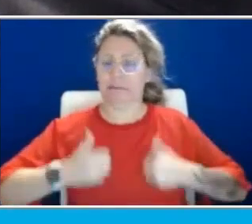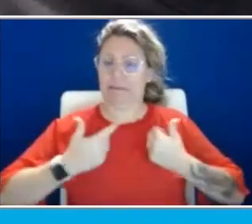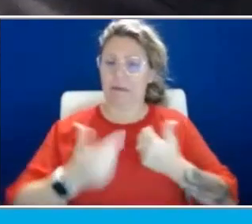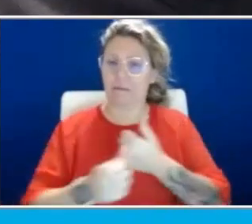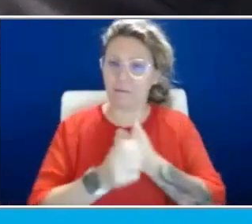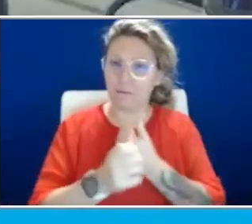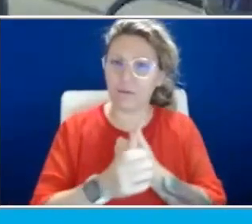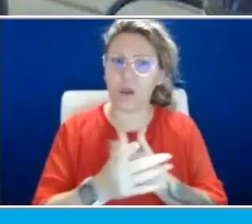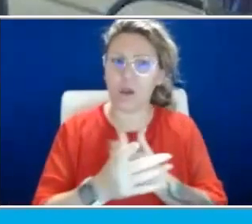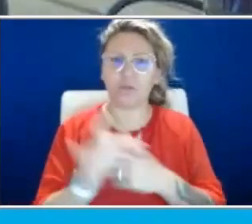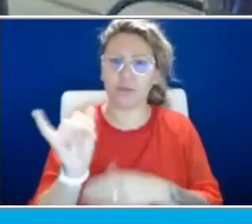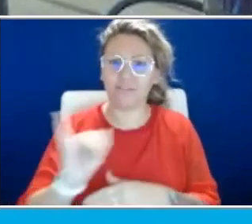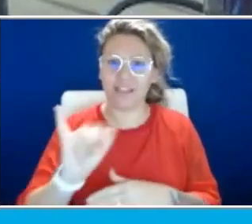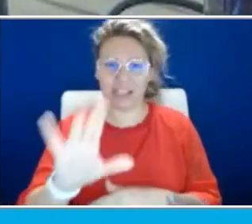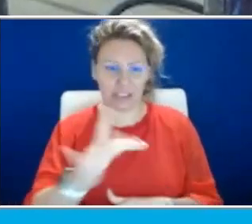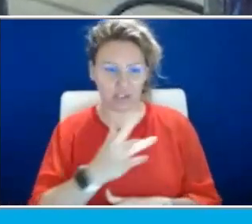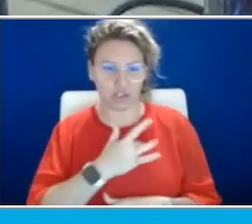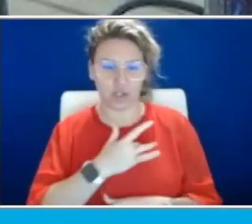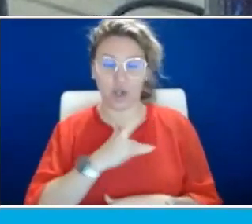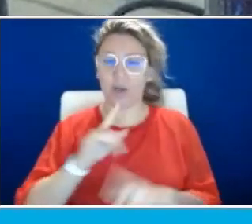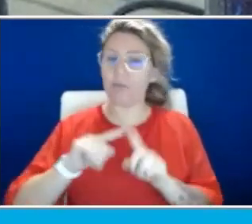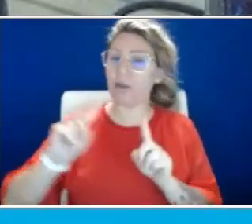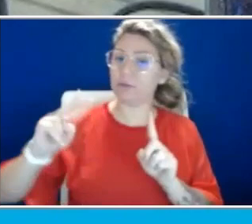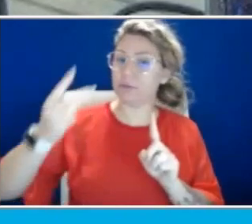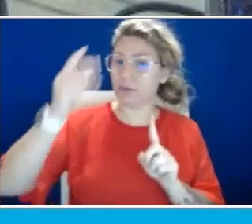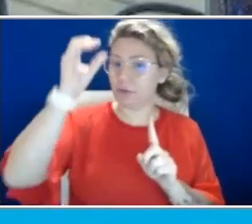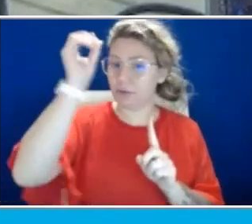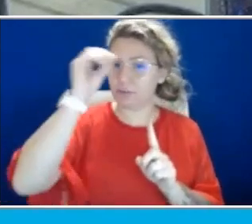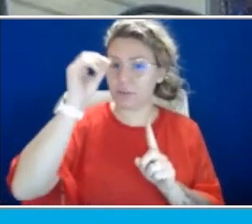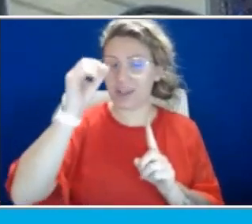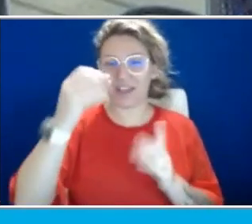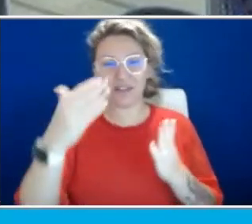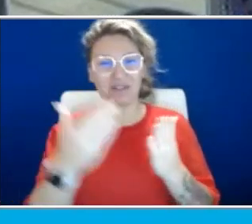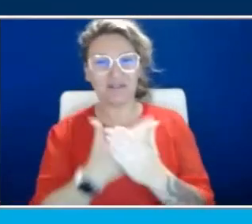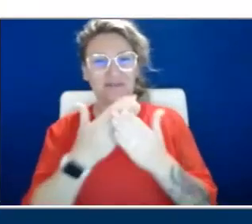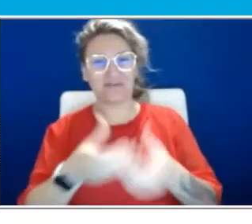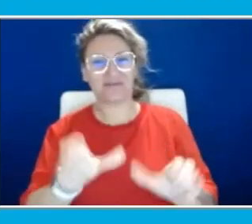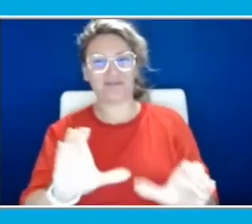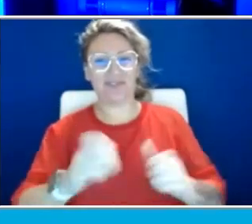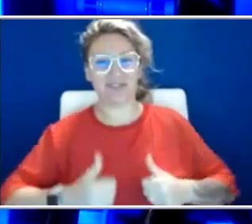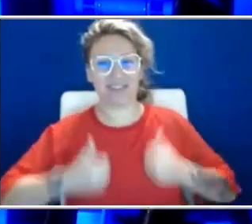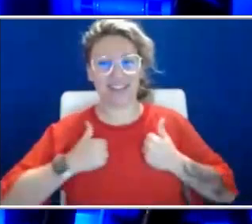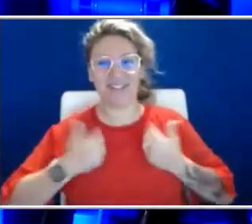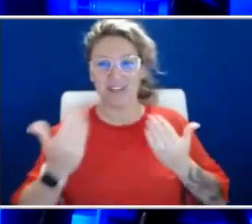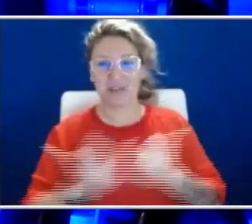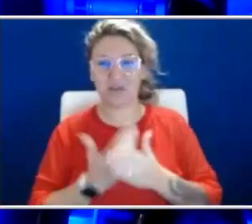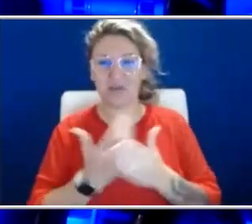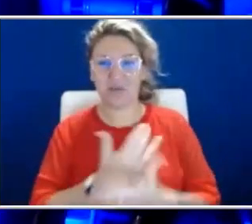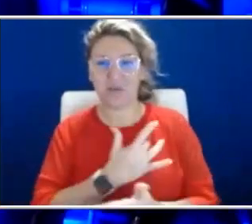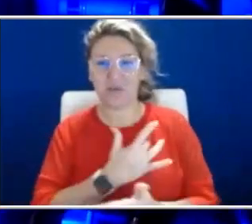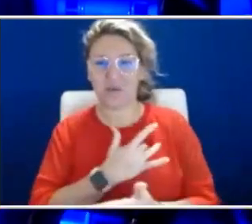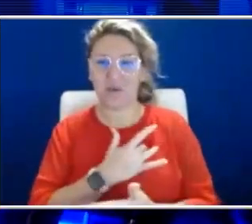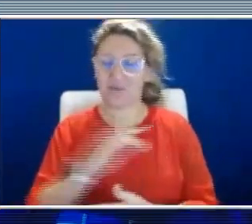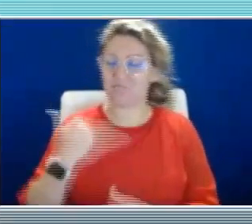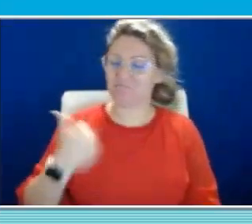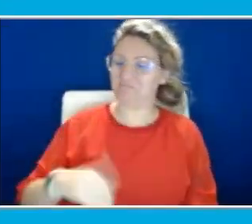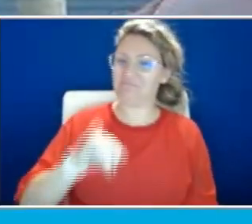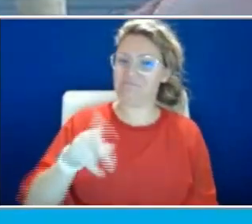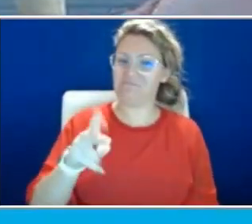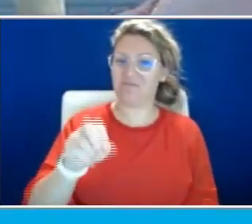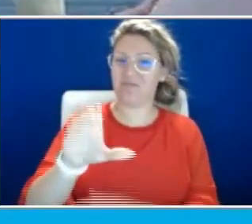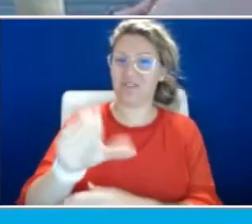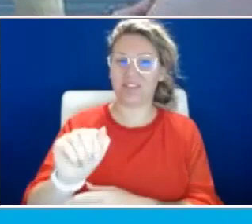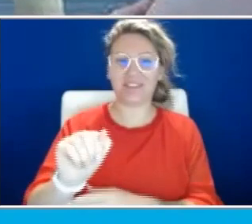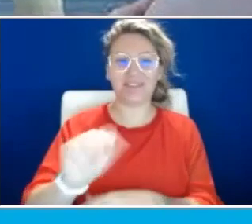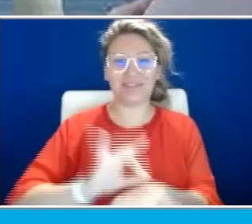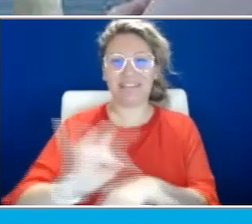a second opinion gave Kyle Warren a new chance at life and a new heart. I'm Jessica Lovell. Coming up Monday at 8. Meet